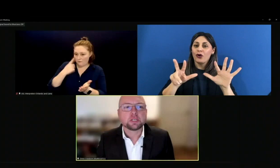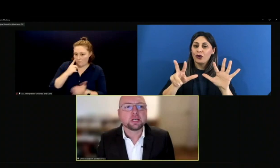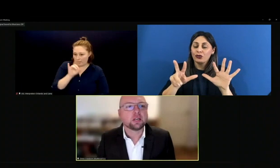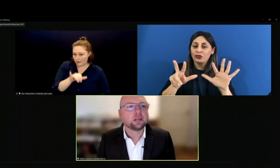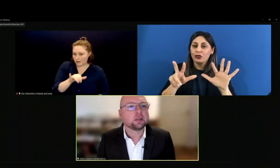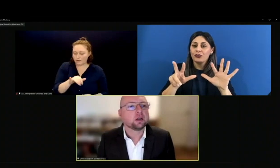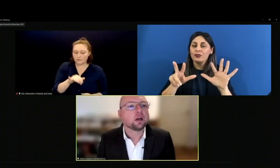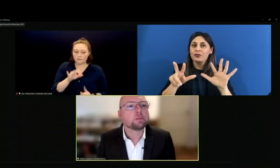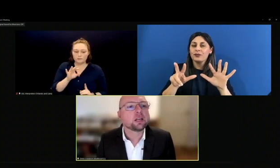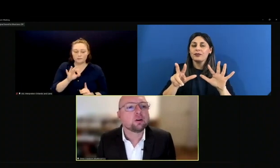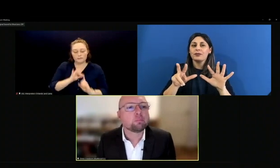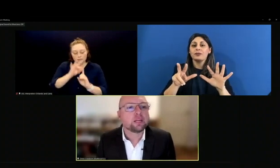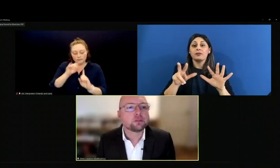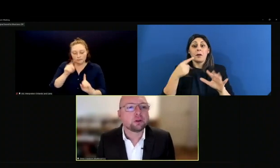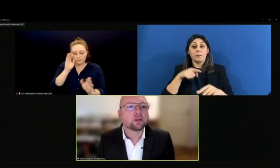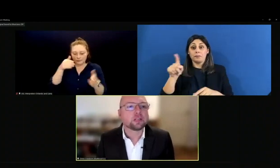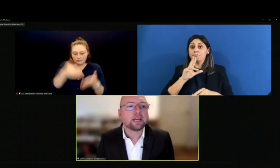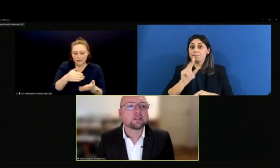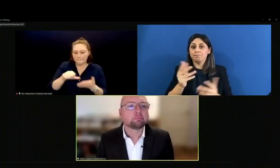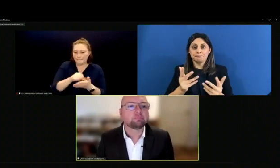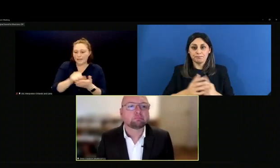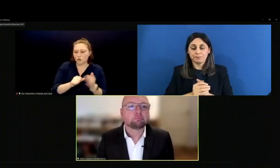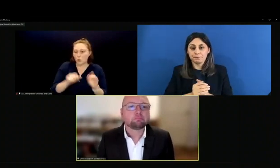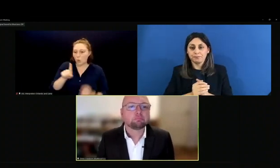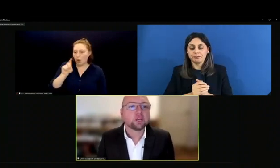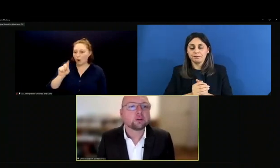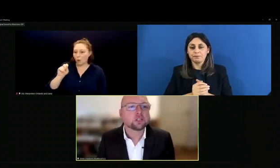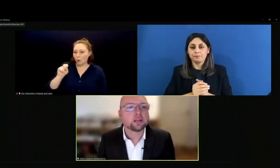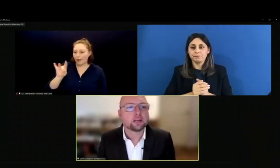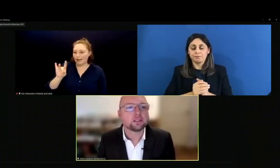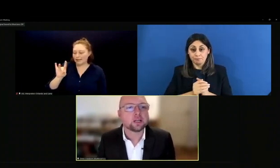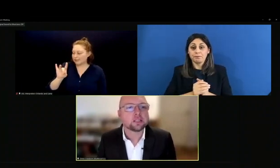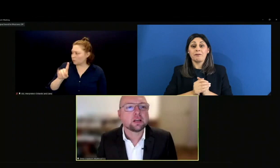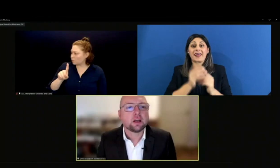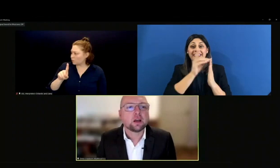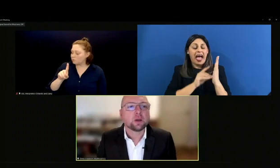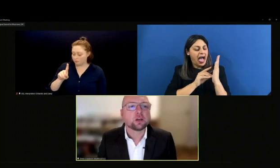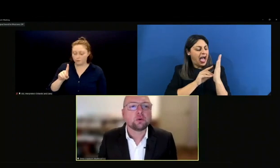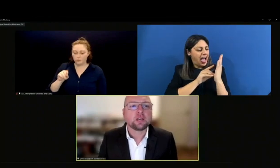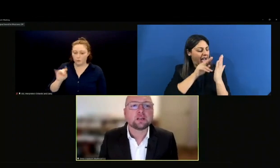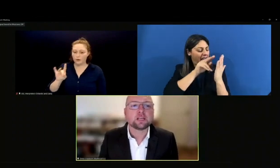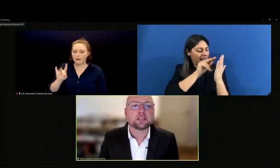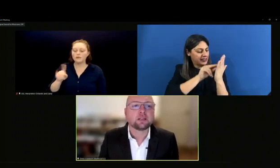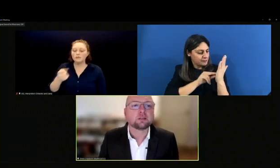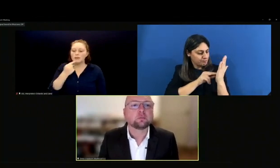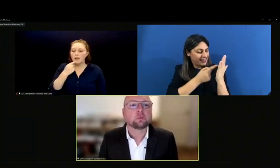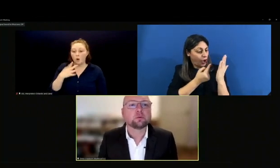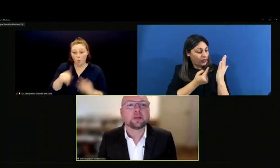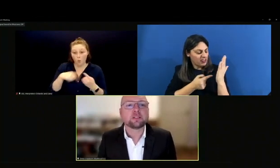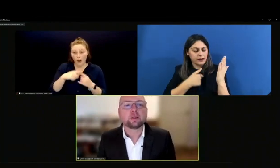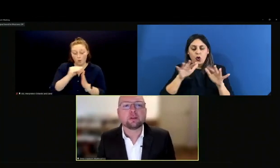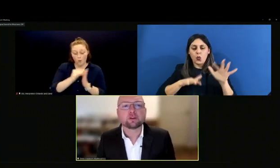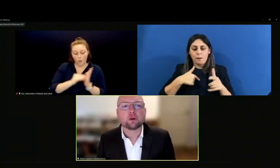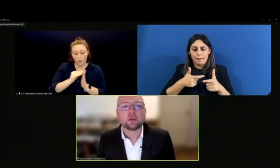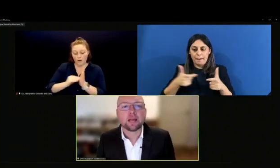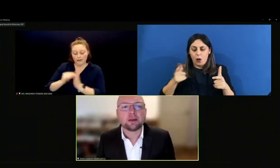in particular on page 108, you say, and I cite, when coding the data, we were